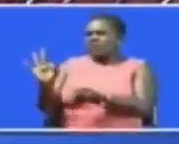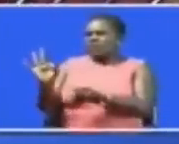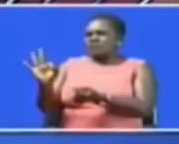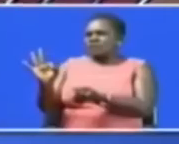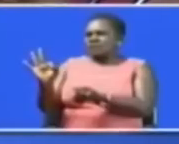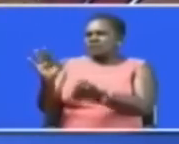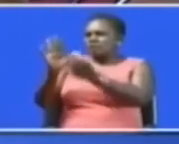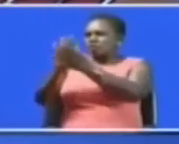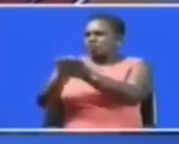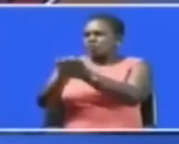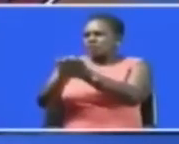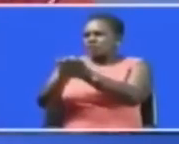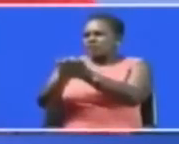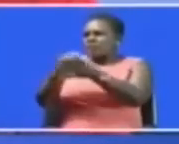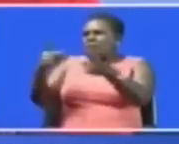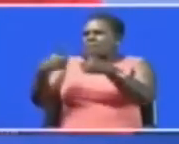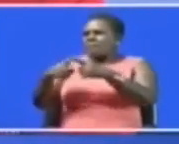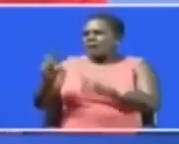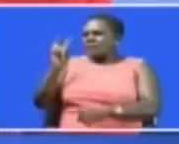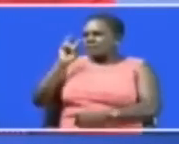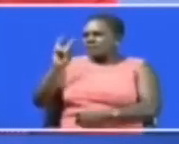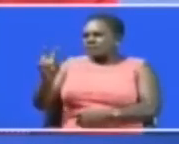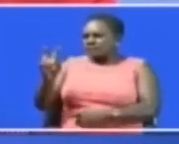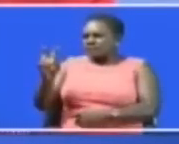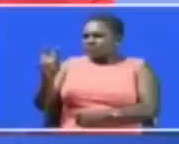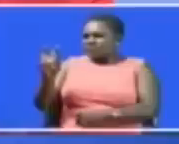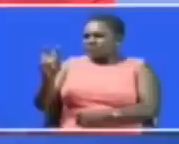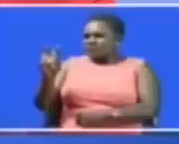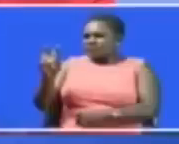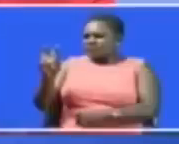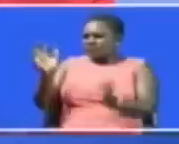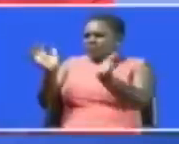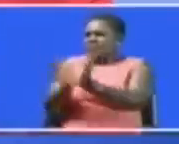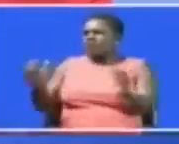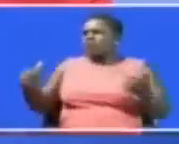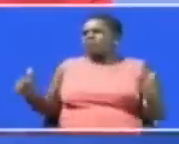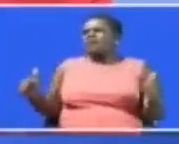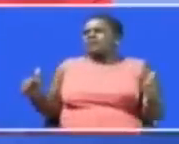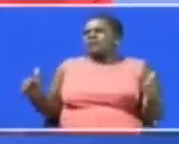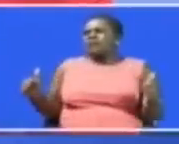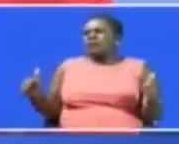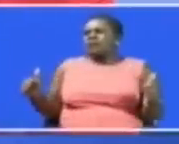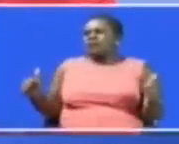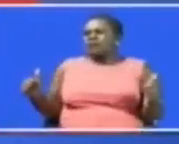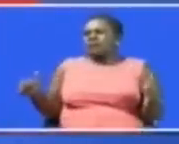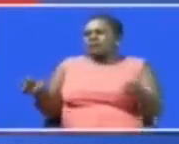they are elected in Jubilee, and they were re-elected in Jubilee. Okay. But you've never seen us do what our friends do,